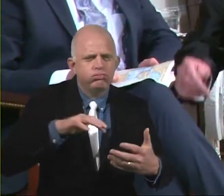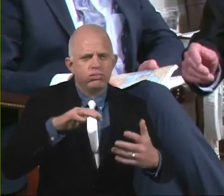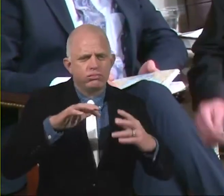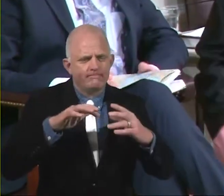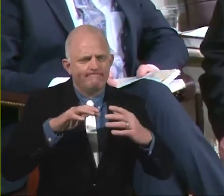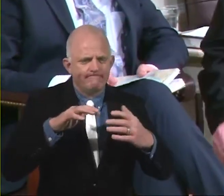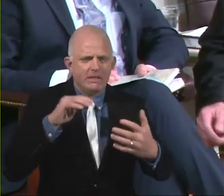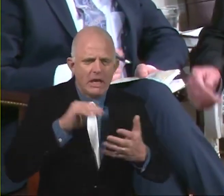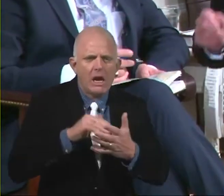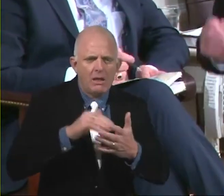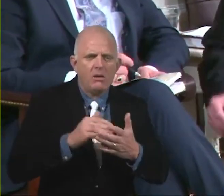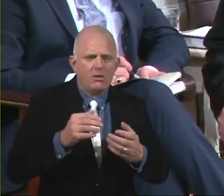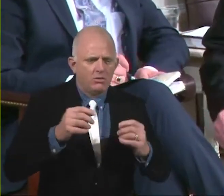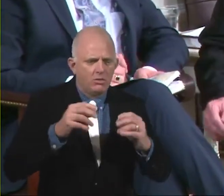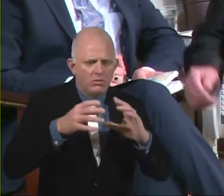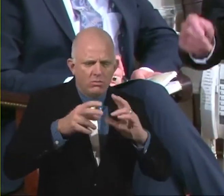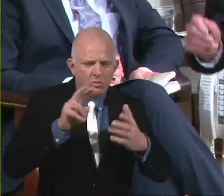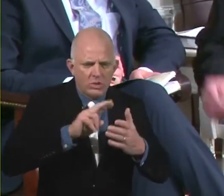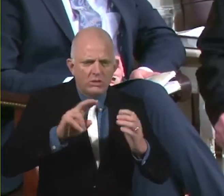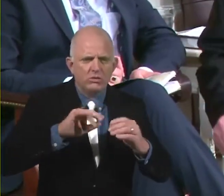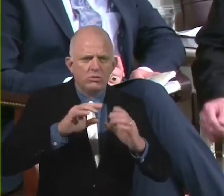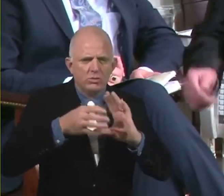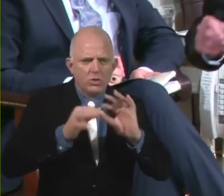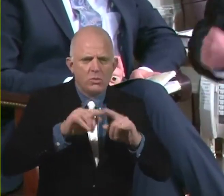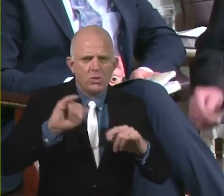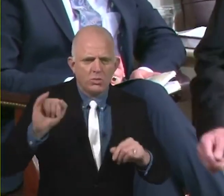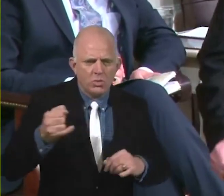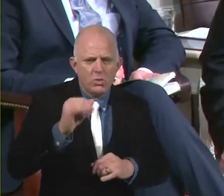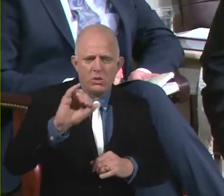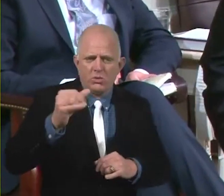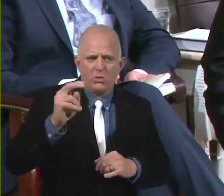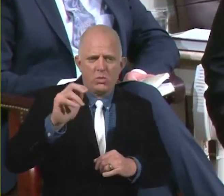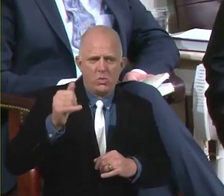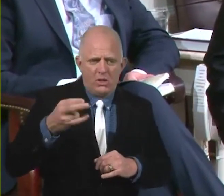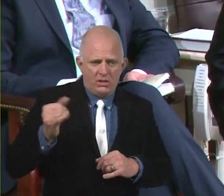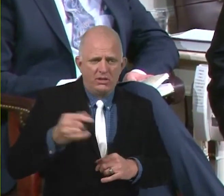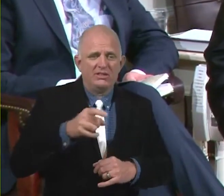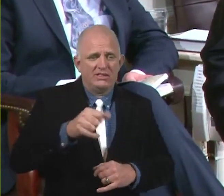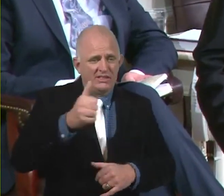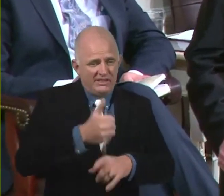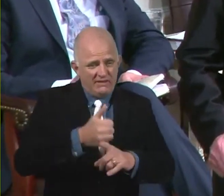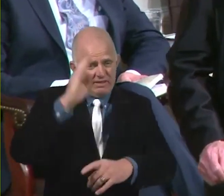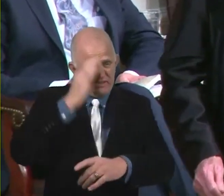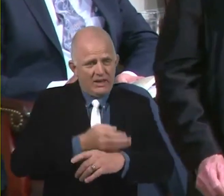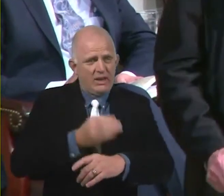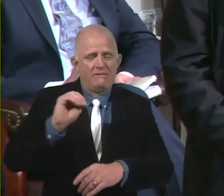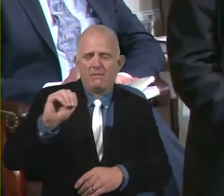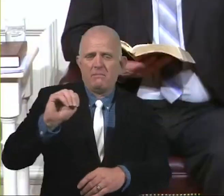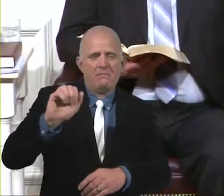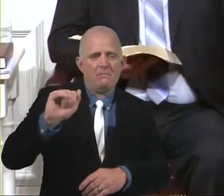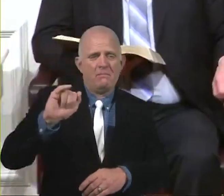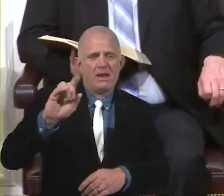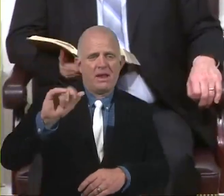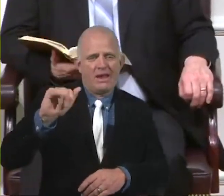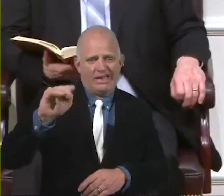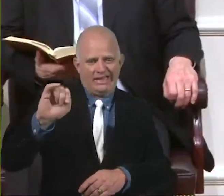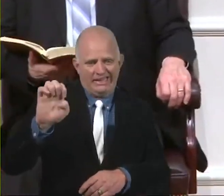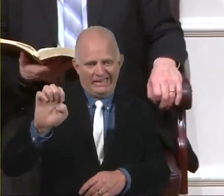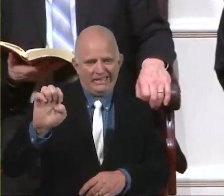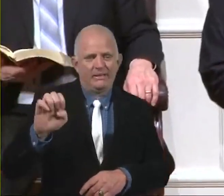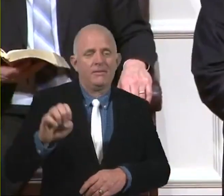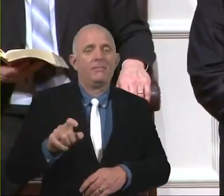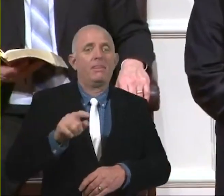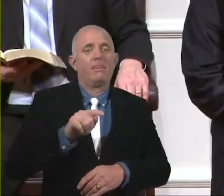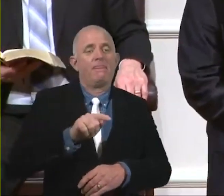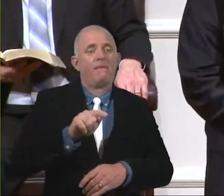1 of chapter 1, Jonah, the son of a Midianite. Now go and study